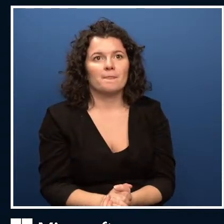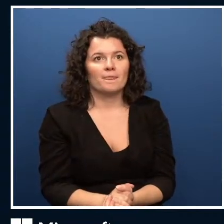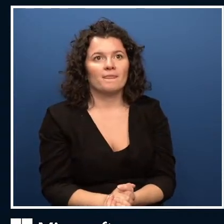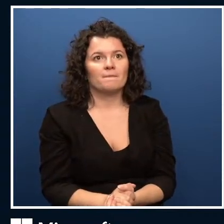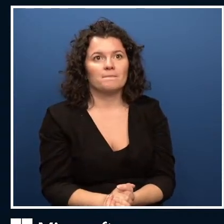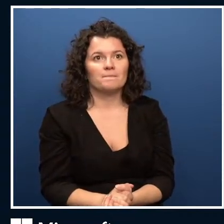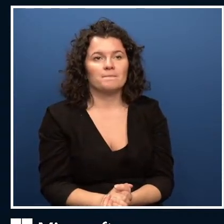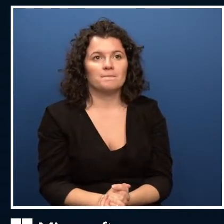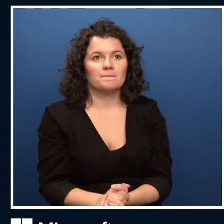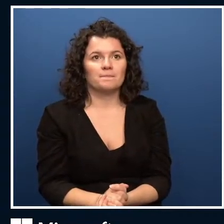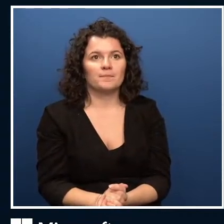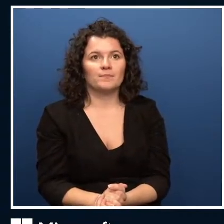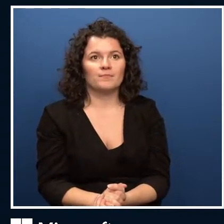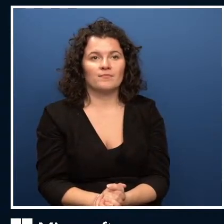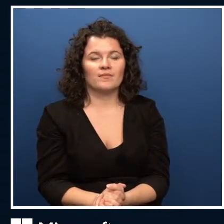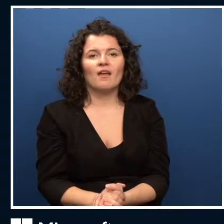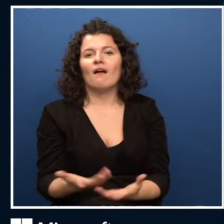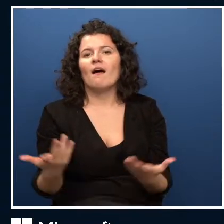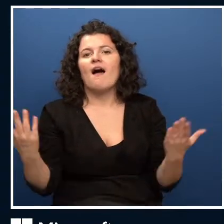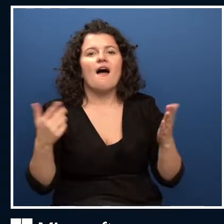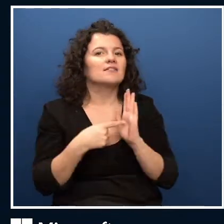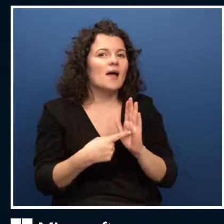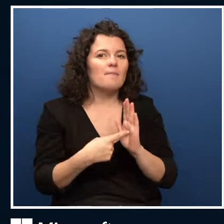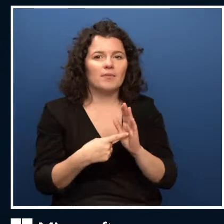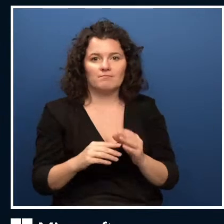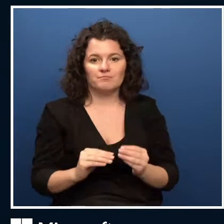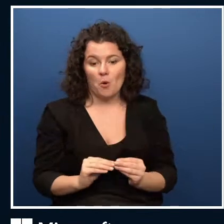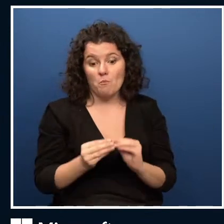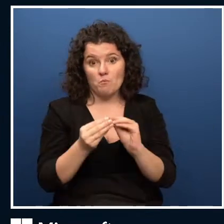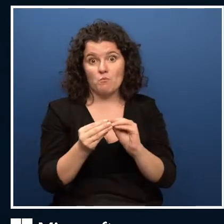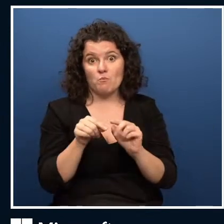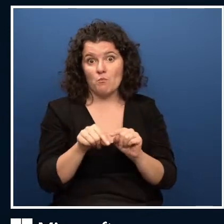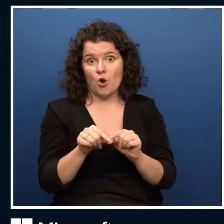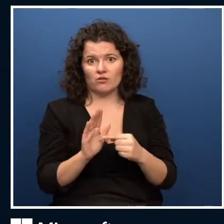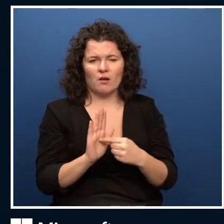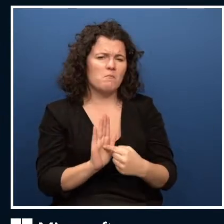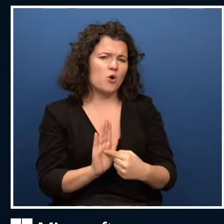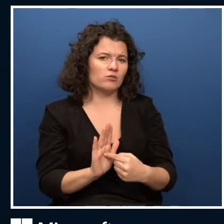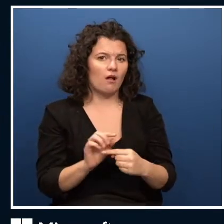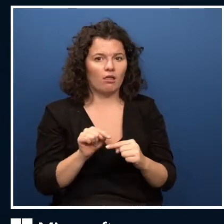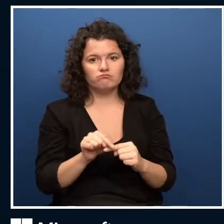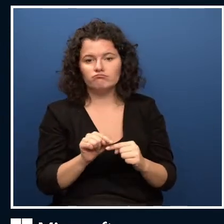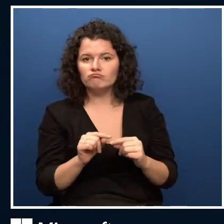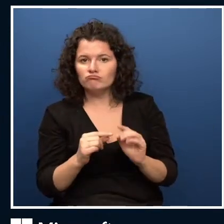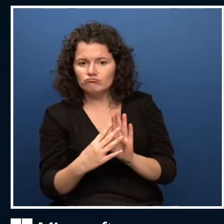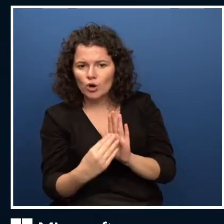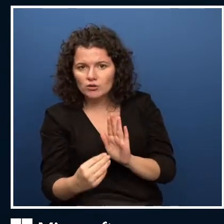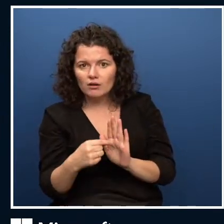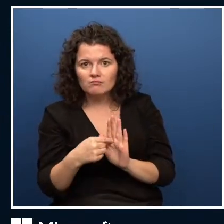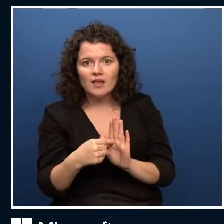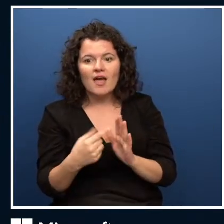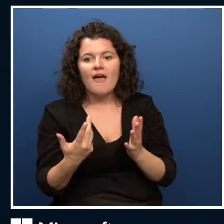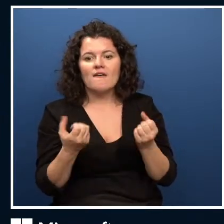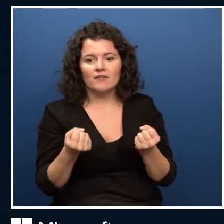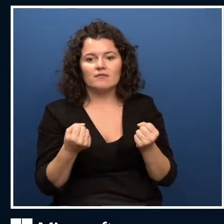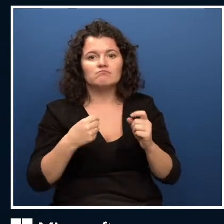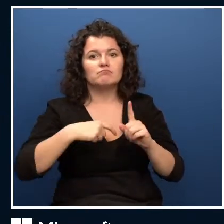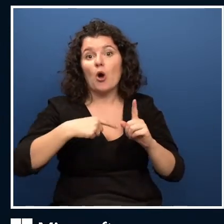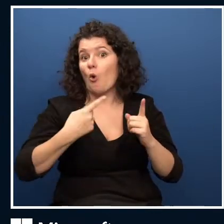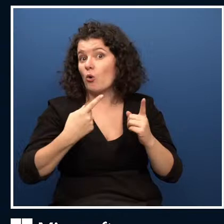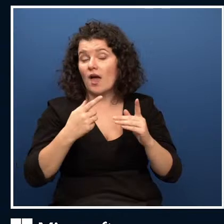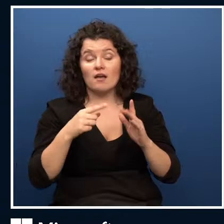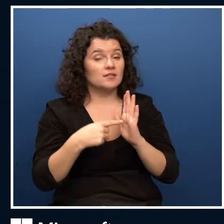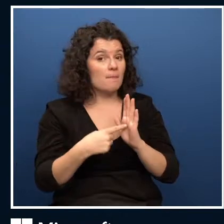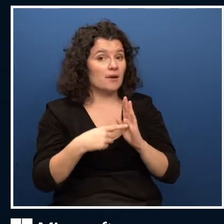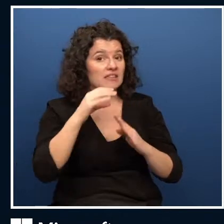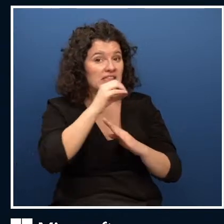and statistical models, it would be neutral or fair. And I hope you might have thought about this.